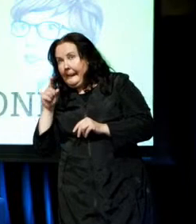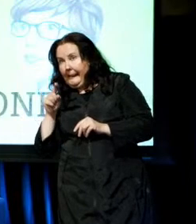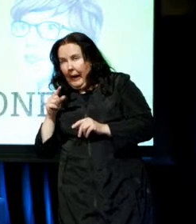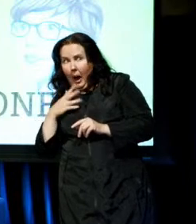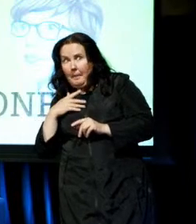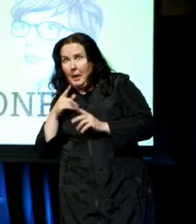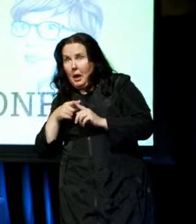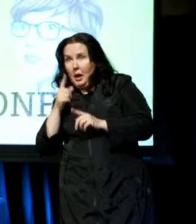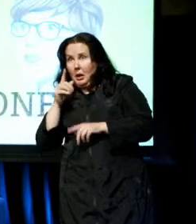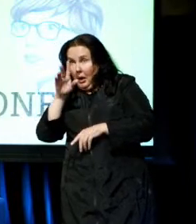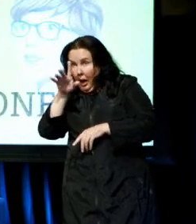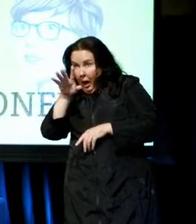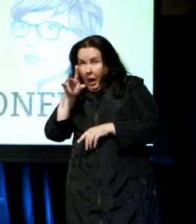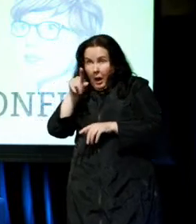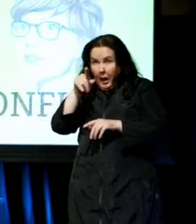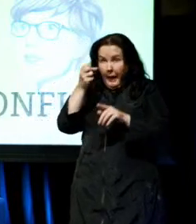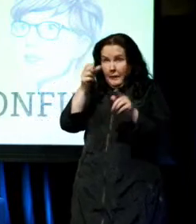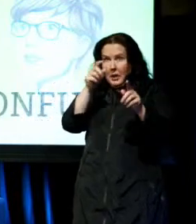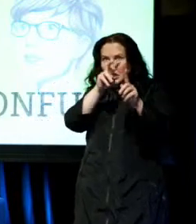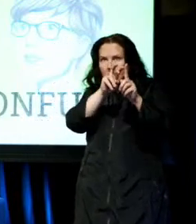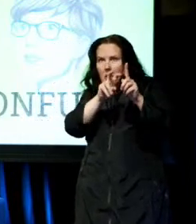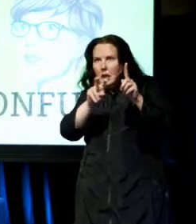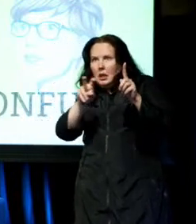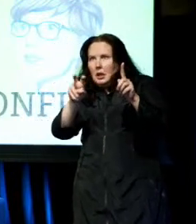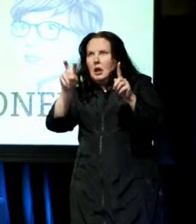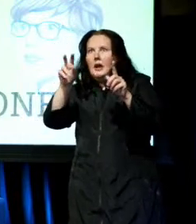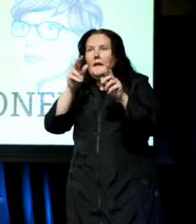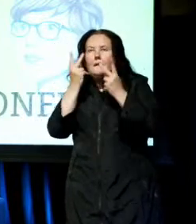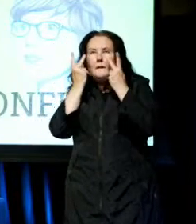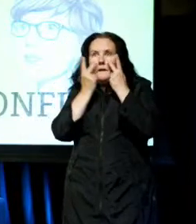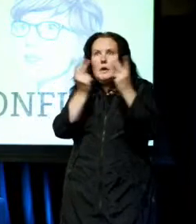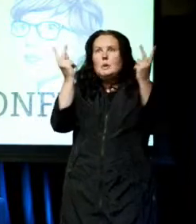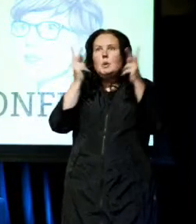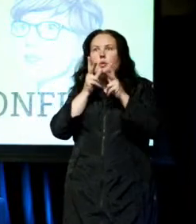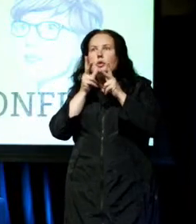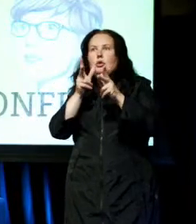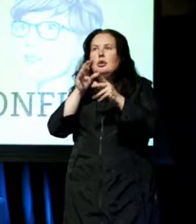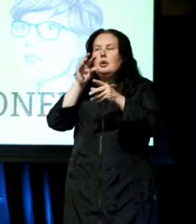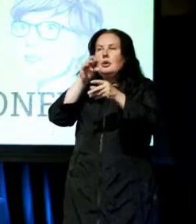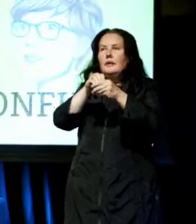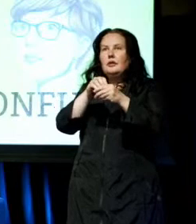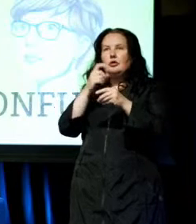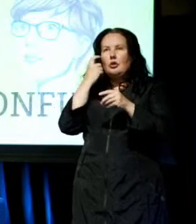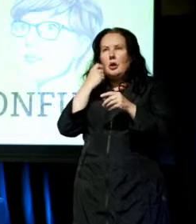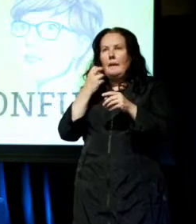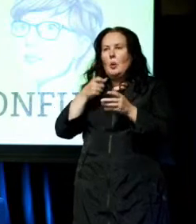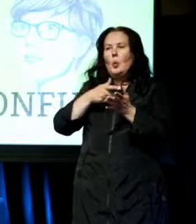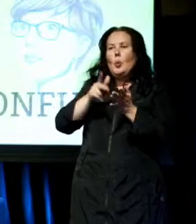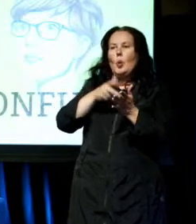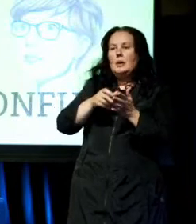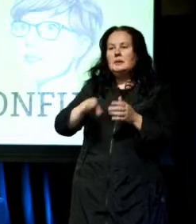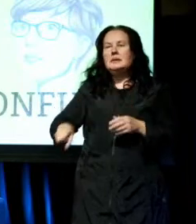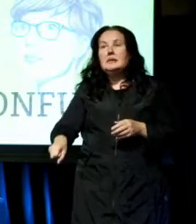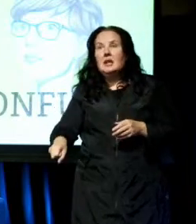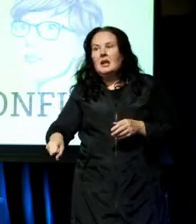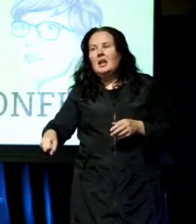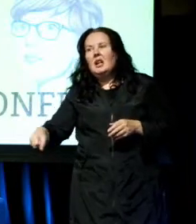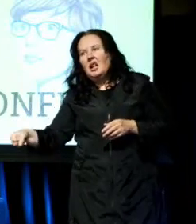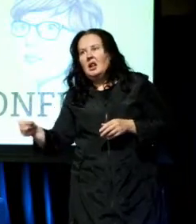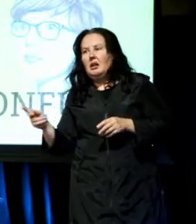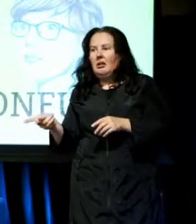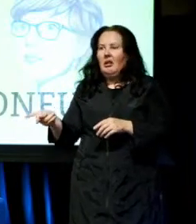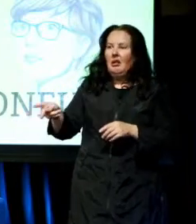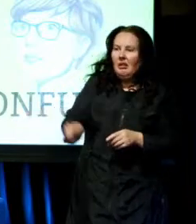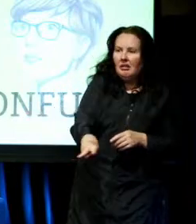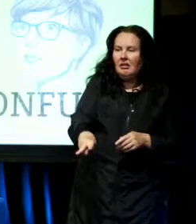like there's a transitional joke, like visual joke where it's like a walking stick and you're trying to lean it against a wall and it keeps like falling down.